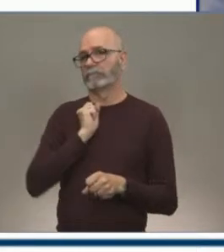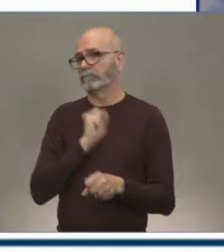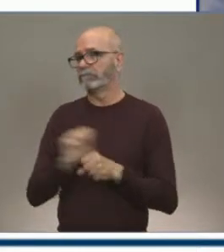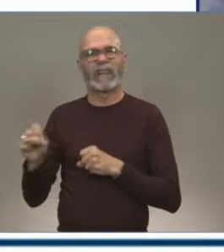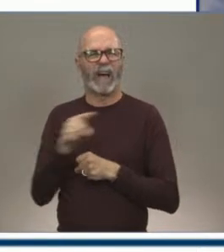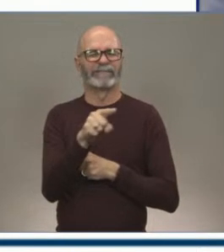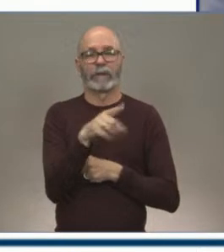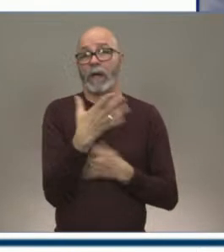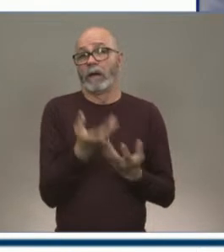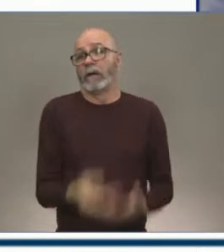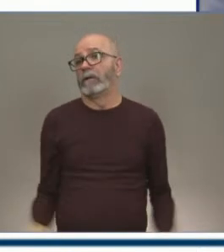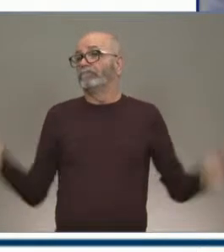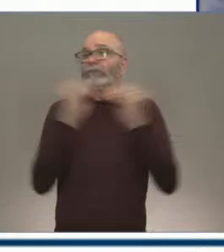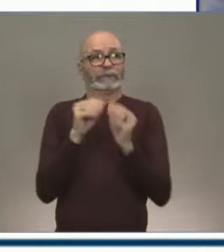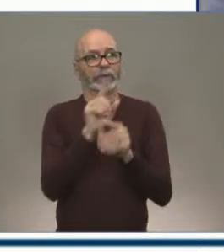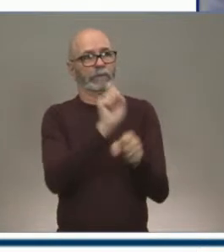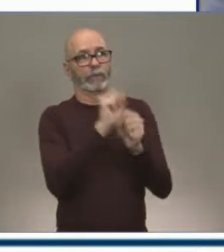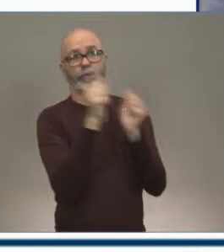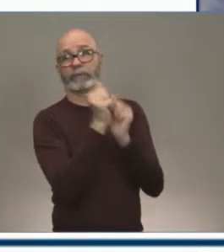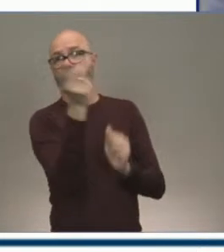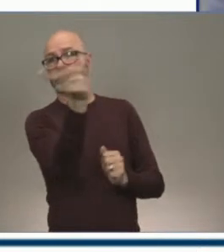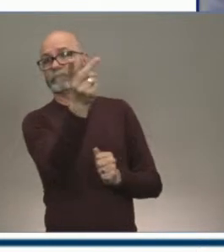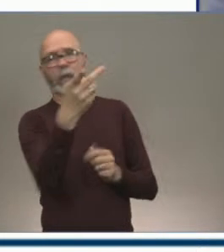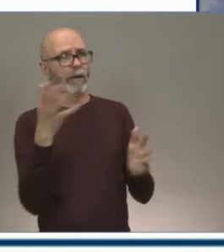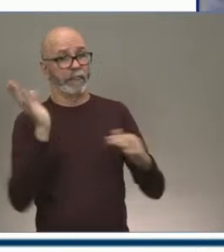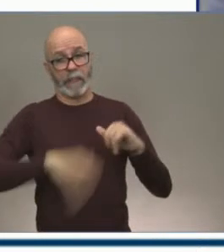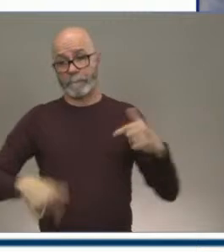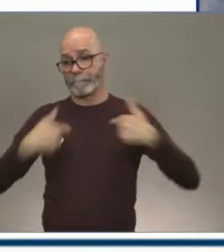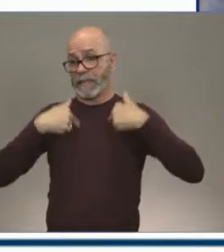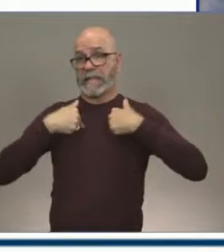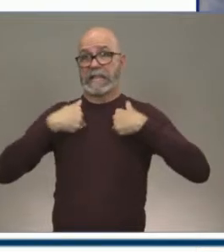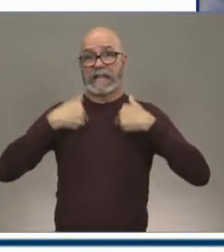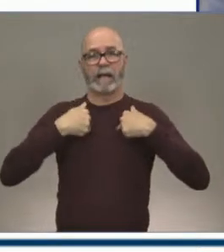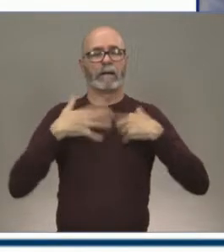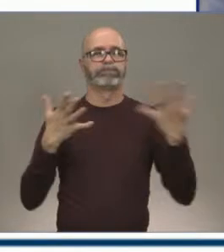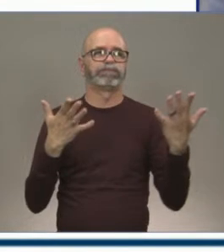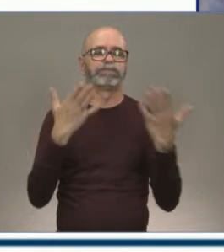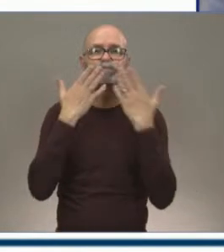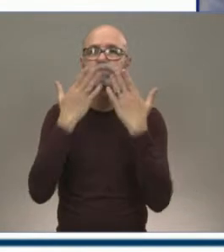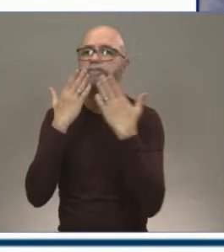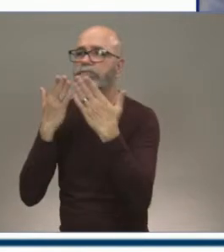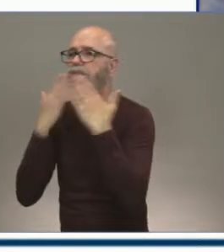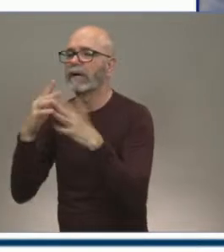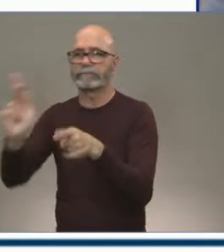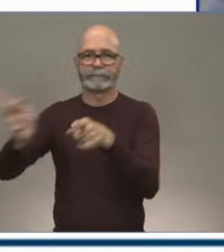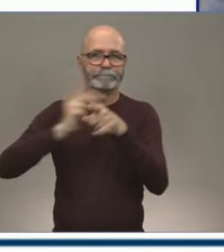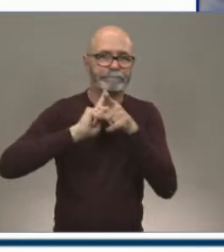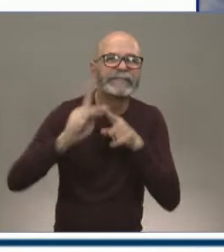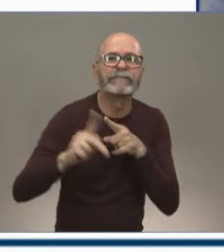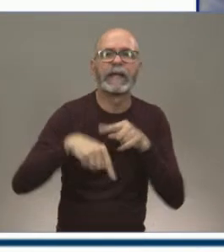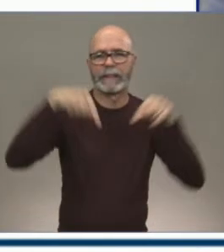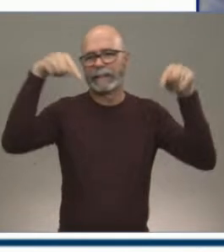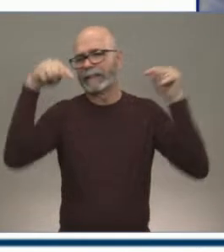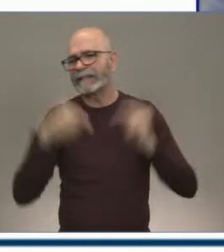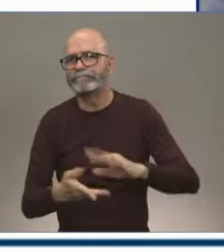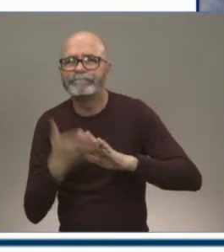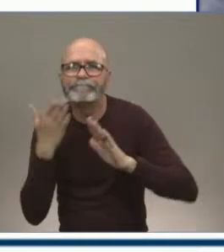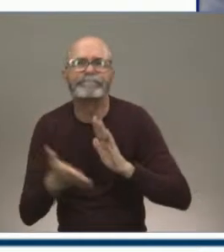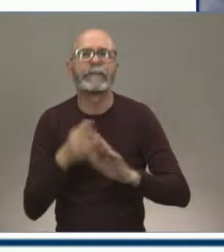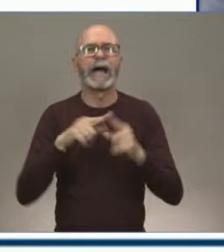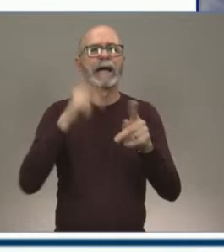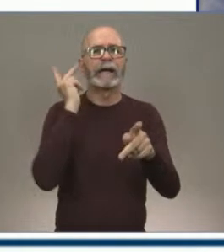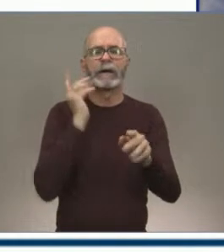have. But not only has she been a true champion and professional in this file, but she has helped support and